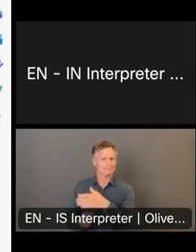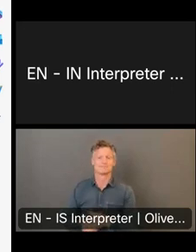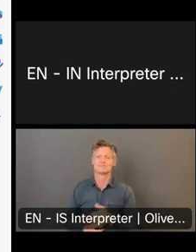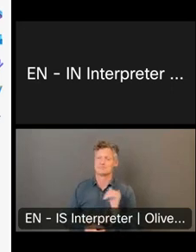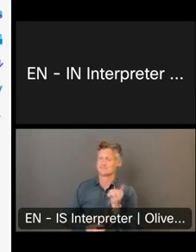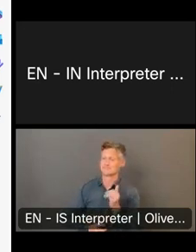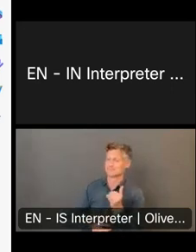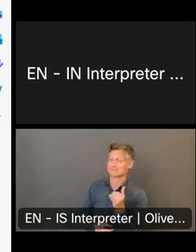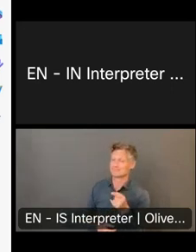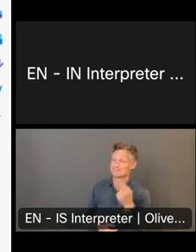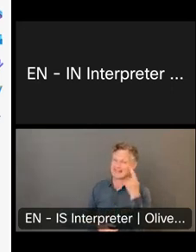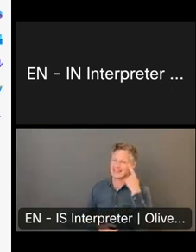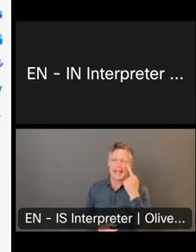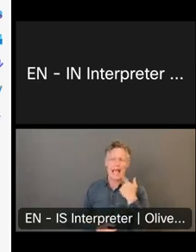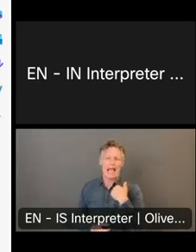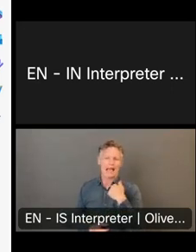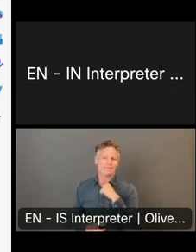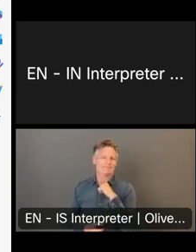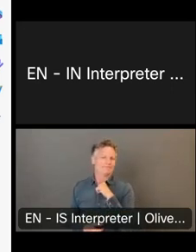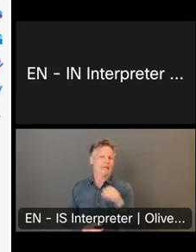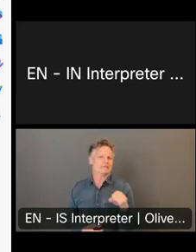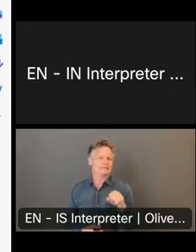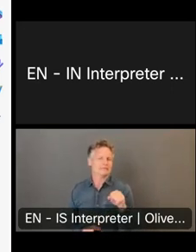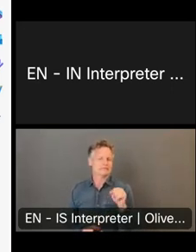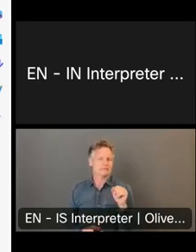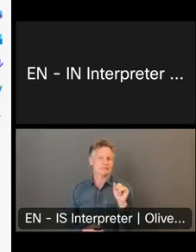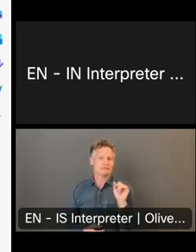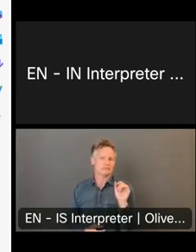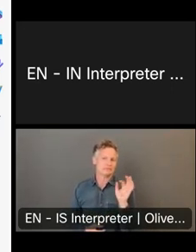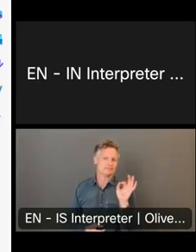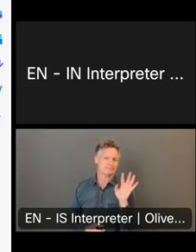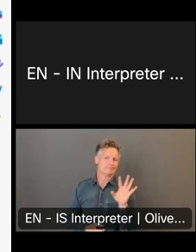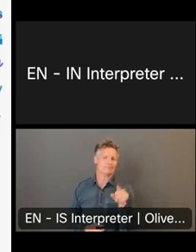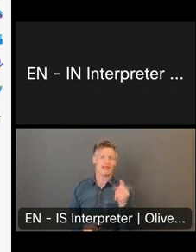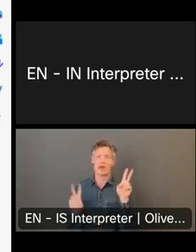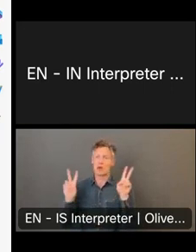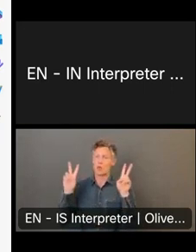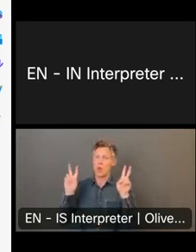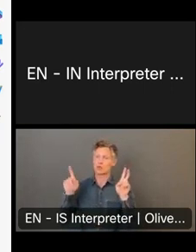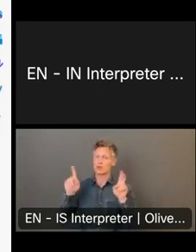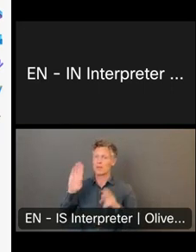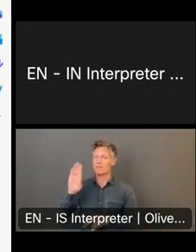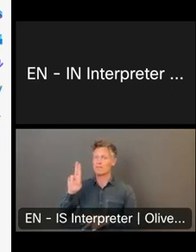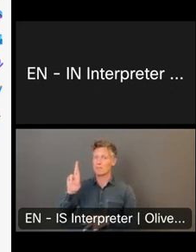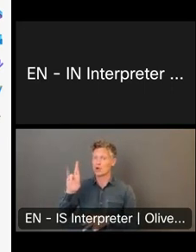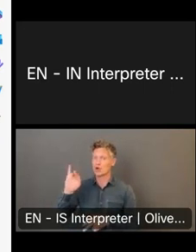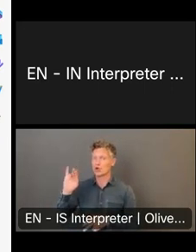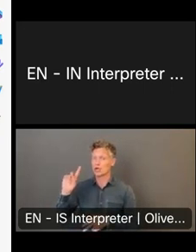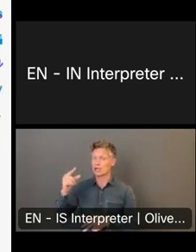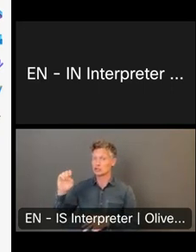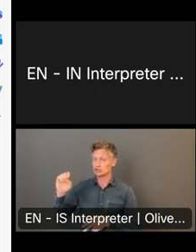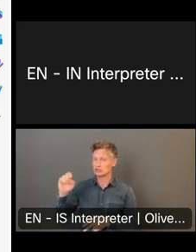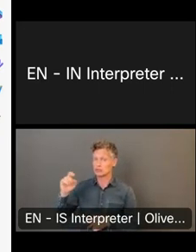I may have gone over it quickly, but I thought the quote that I took from Burridge, maybe a couple of the